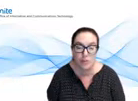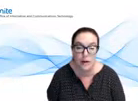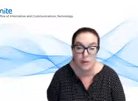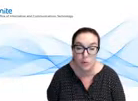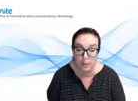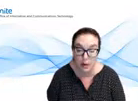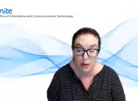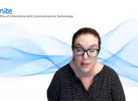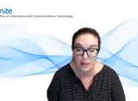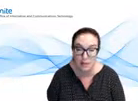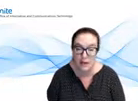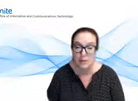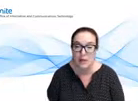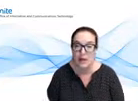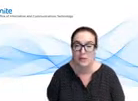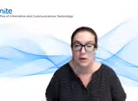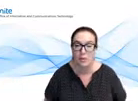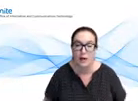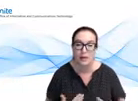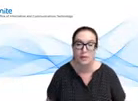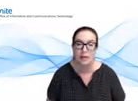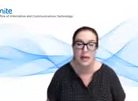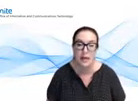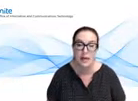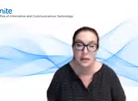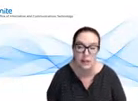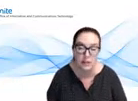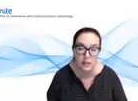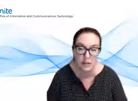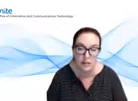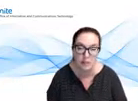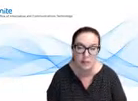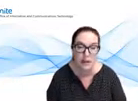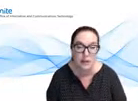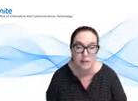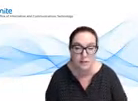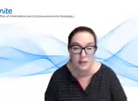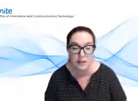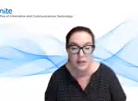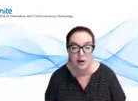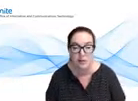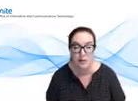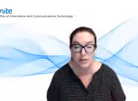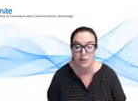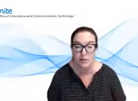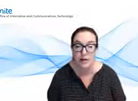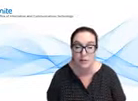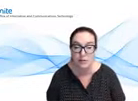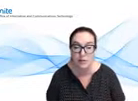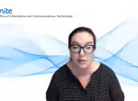features, enterprise web content management as our way of communicating digitally to the public, standardized software as a